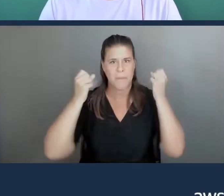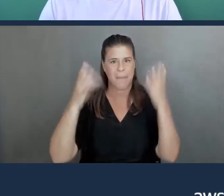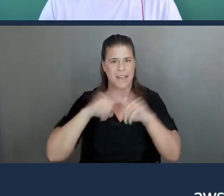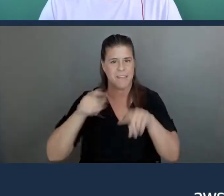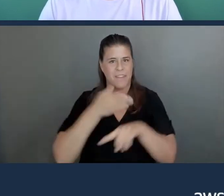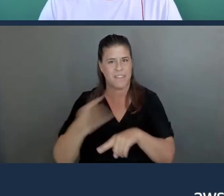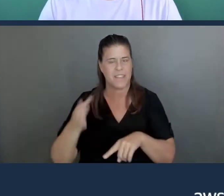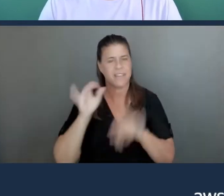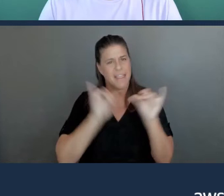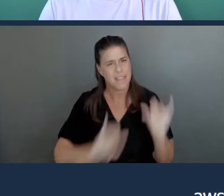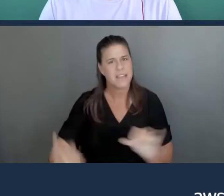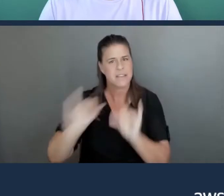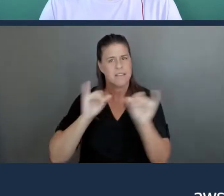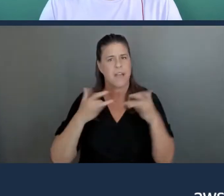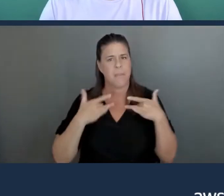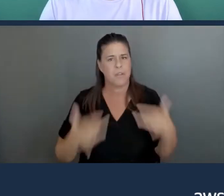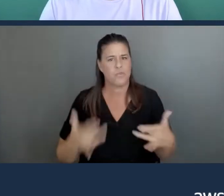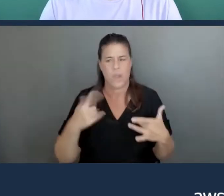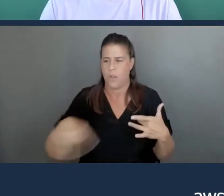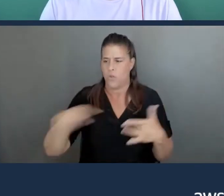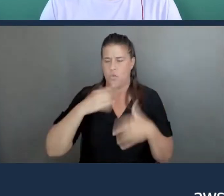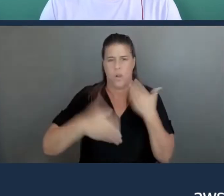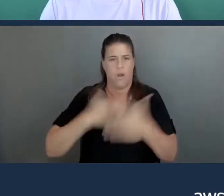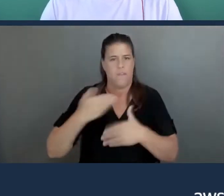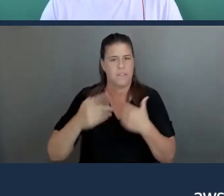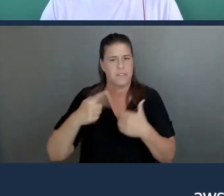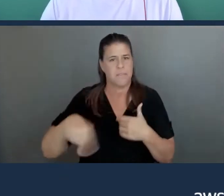a common thread throughout all of these things, because